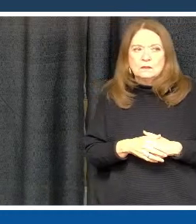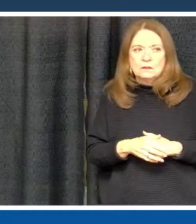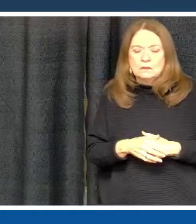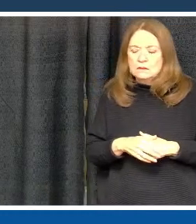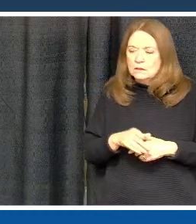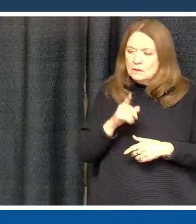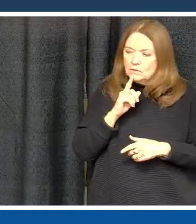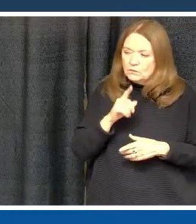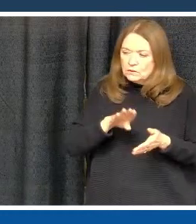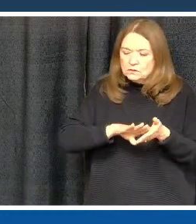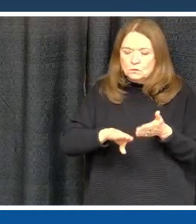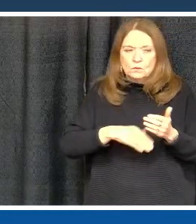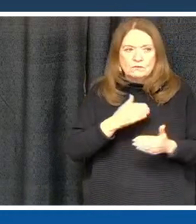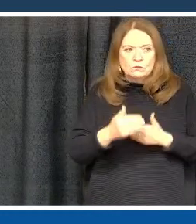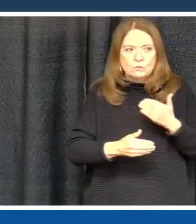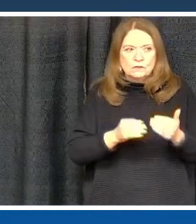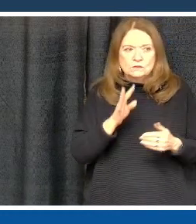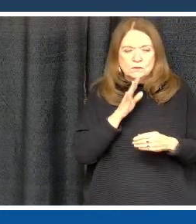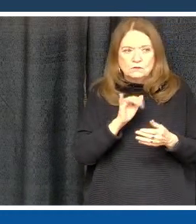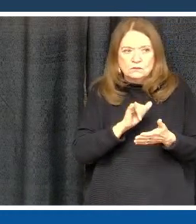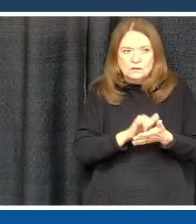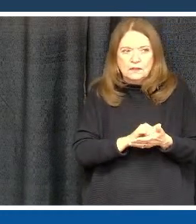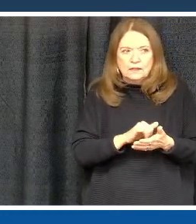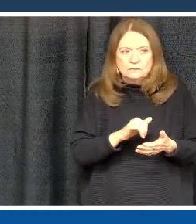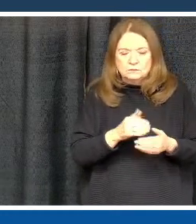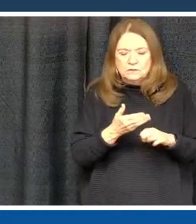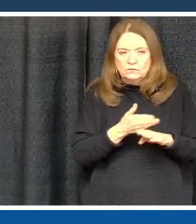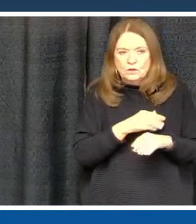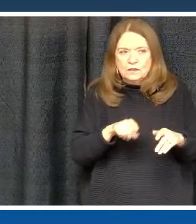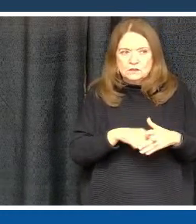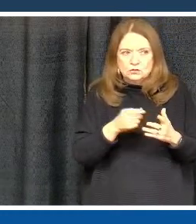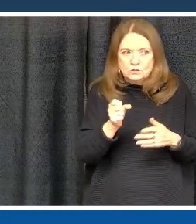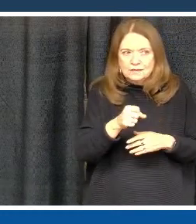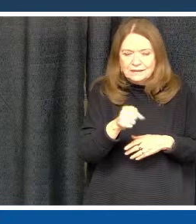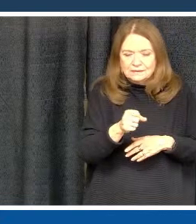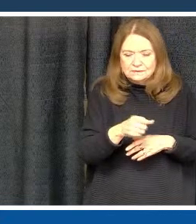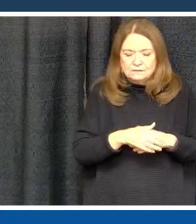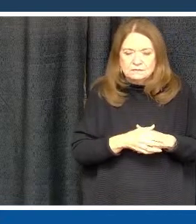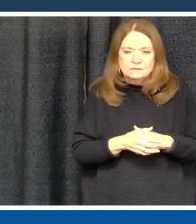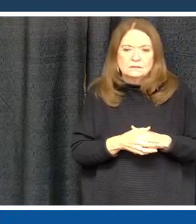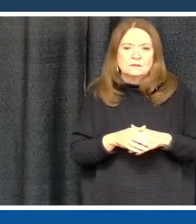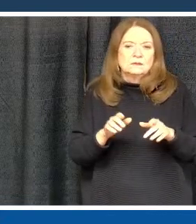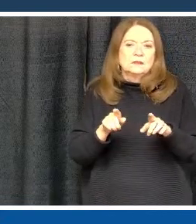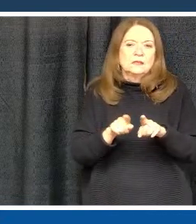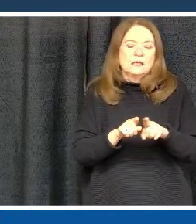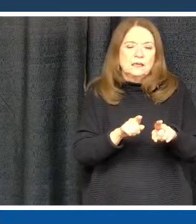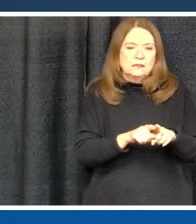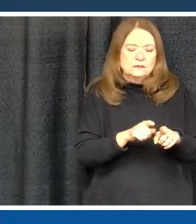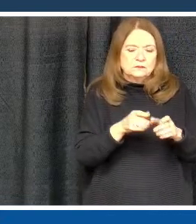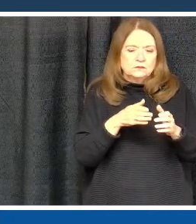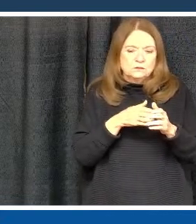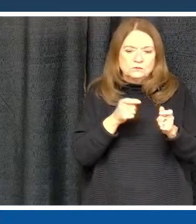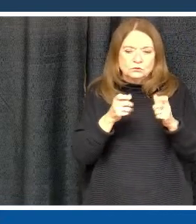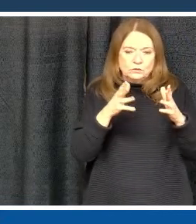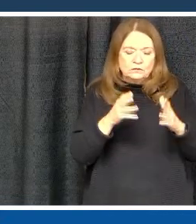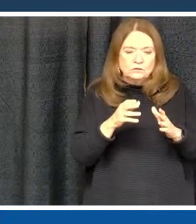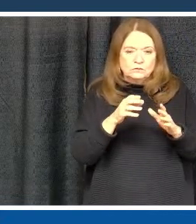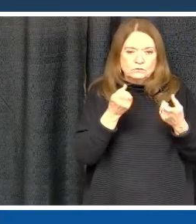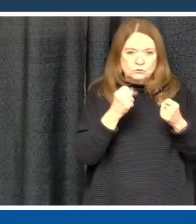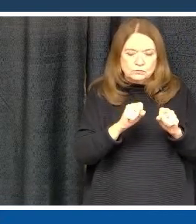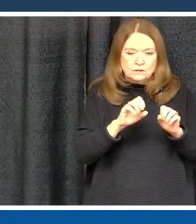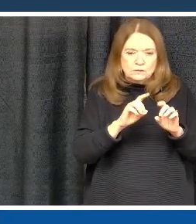There is a waiver process. I'll speak to that very, very briefly before I get started. Yes, as the director of the street department, we can waive certain